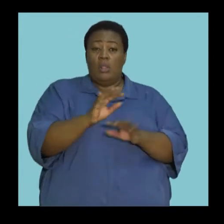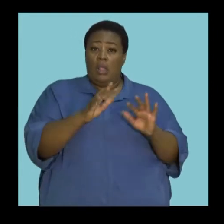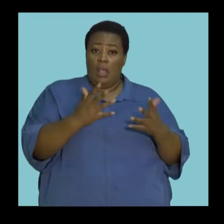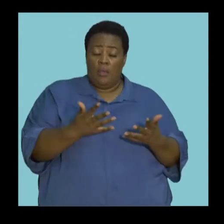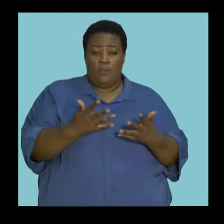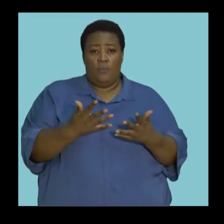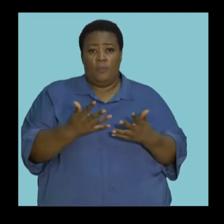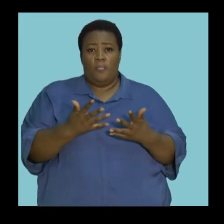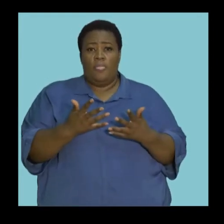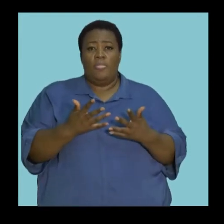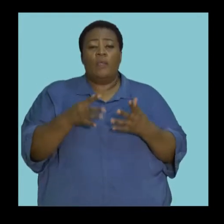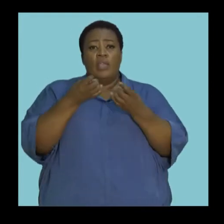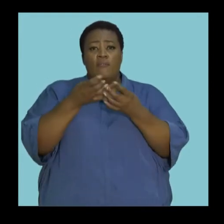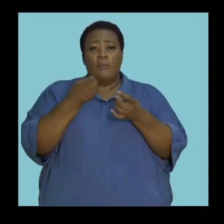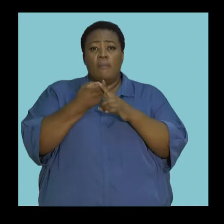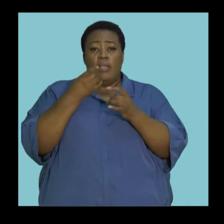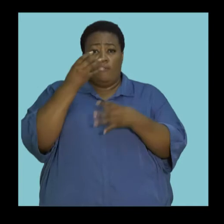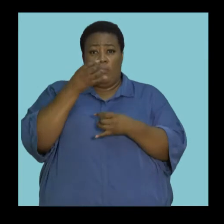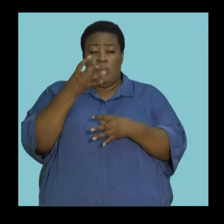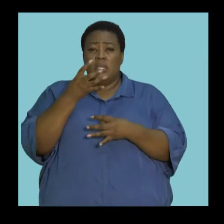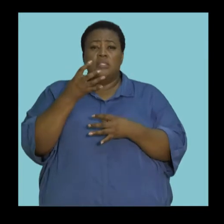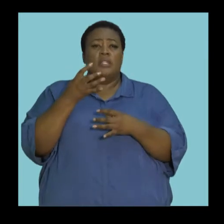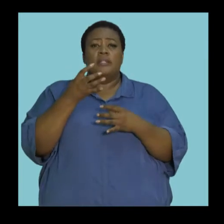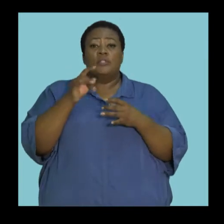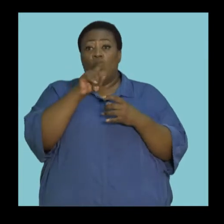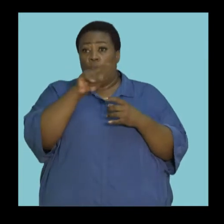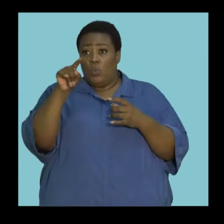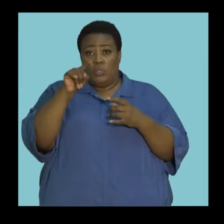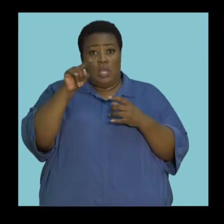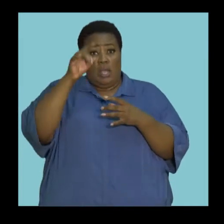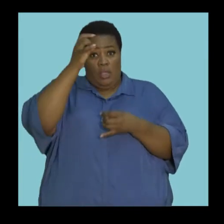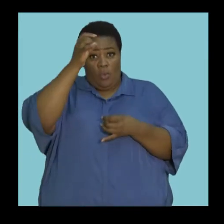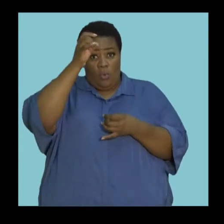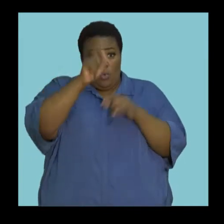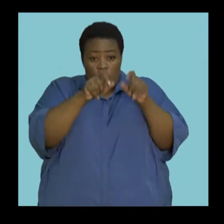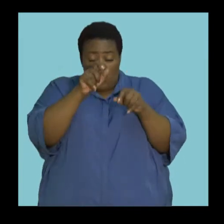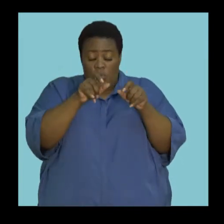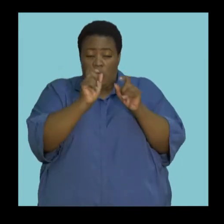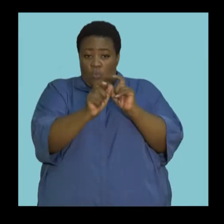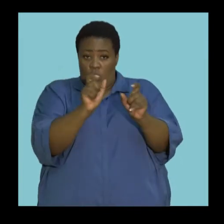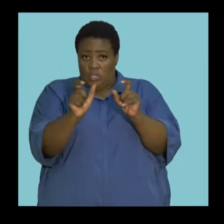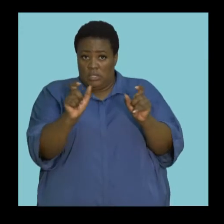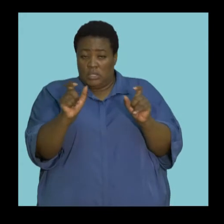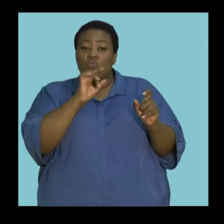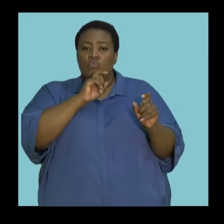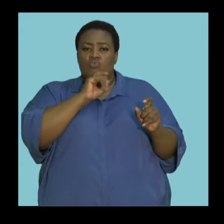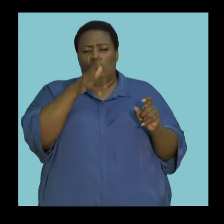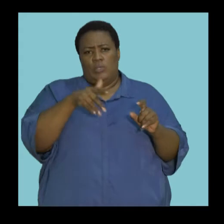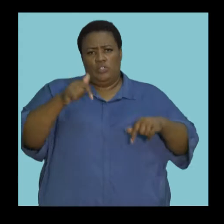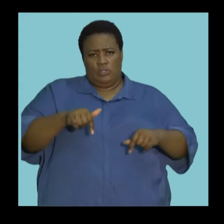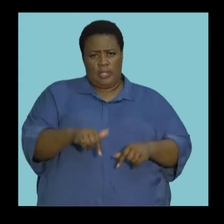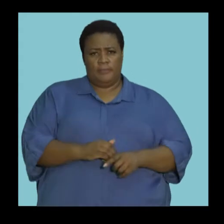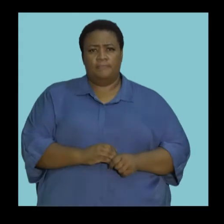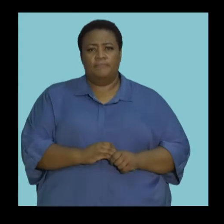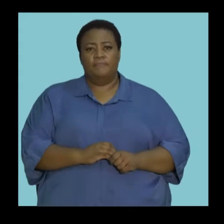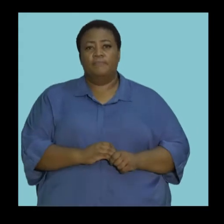interpolating and extrapolating information. So those are key words that will be used in our lesson today.